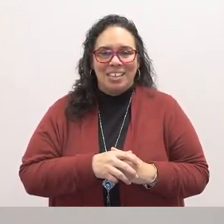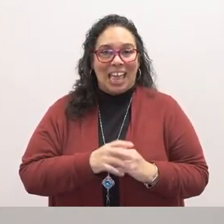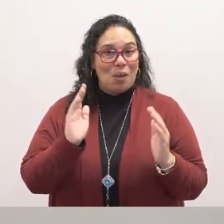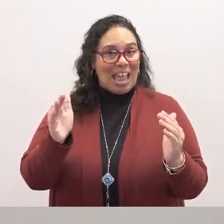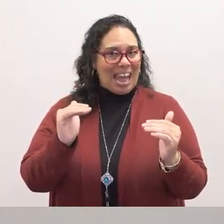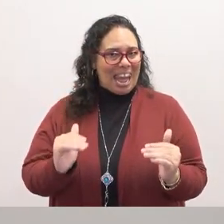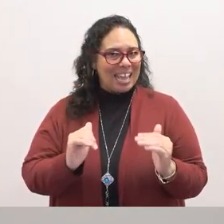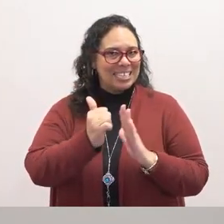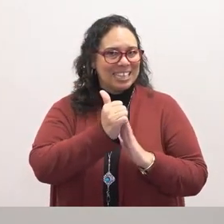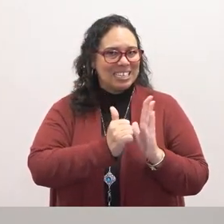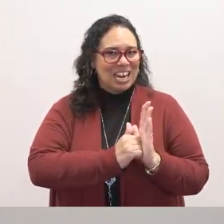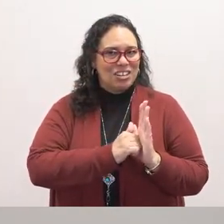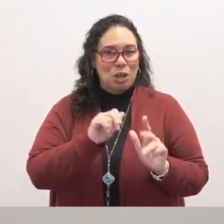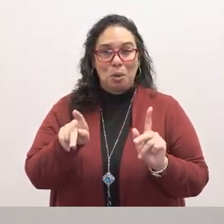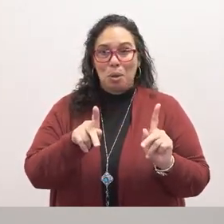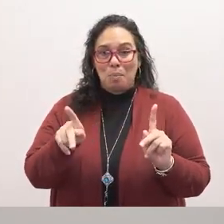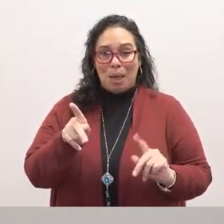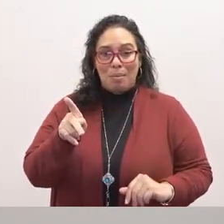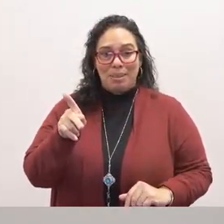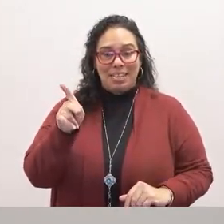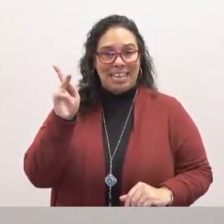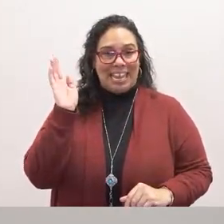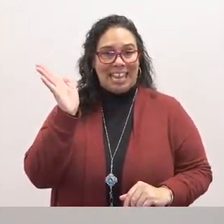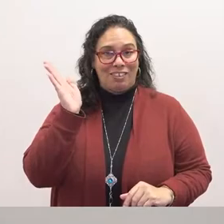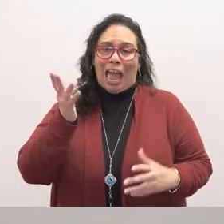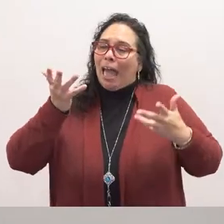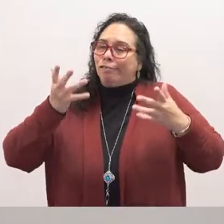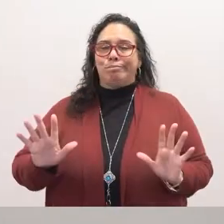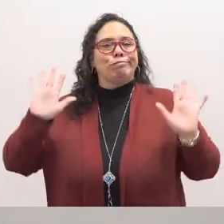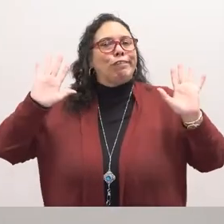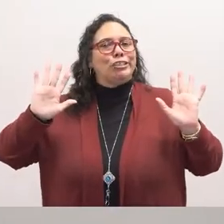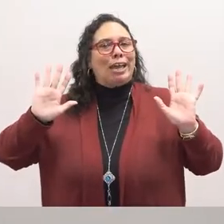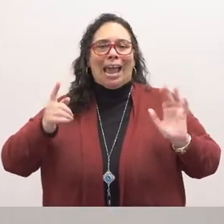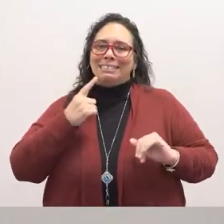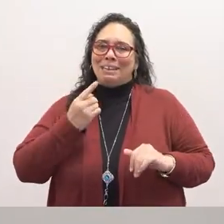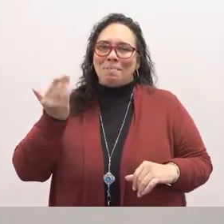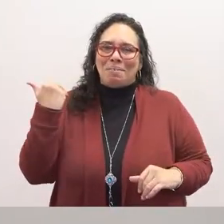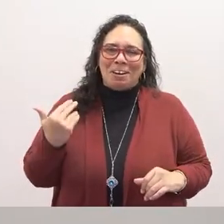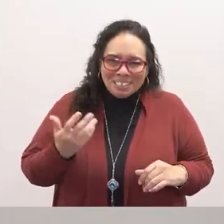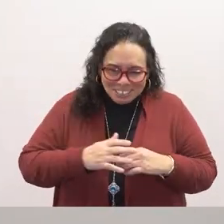Next on the agenda is public hearing, but you know what? I've already taken care of that.